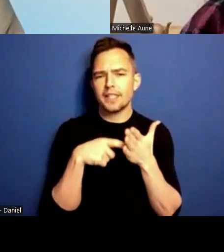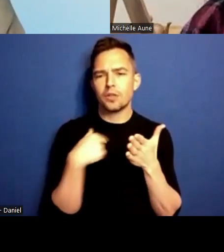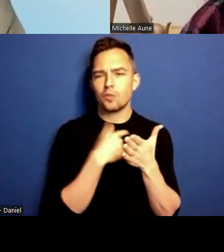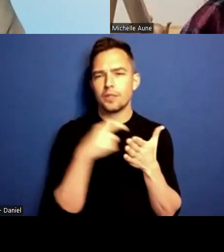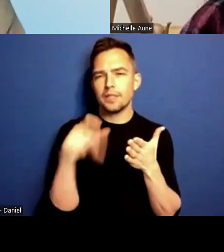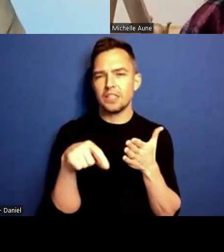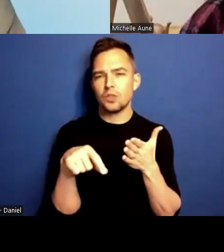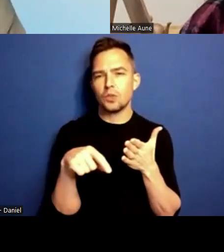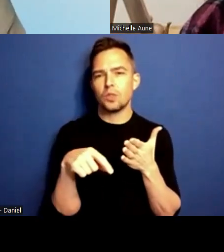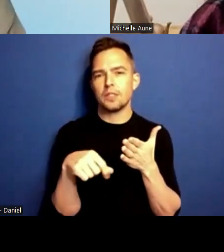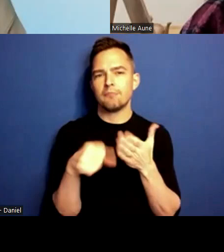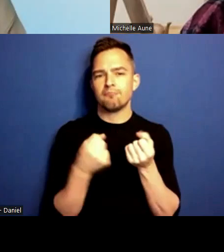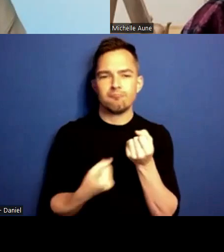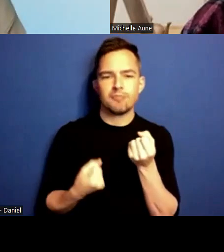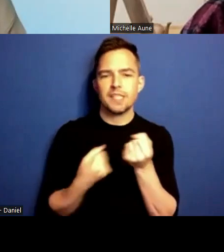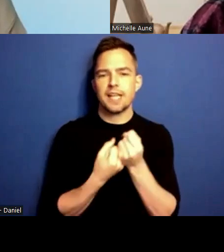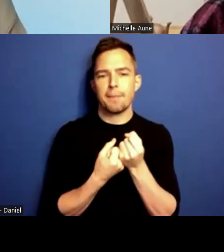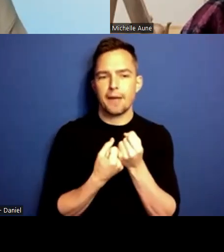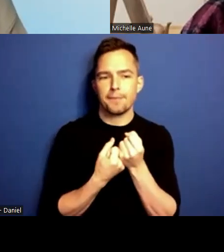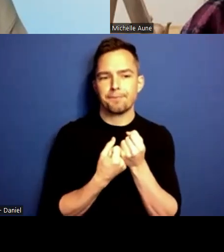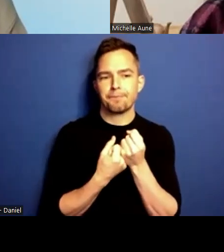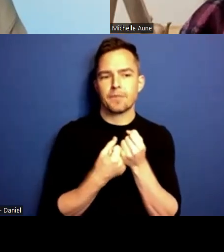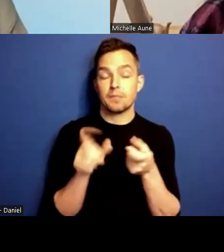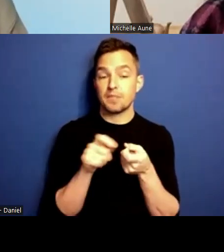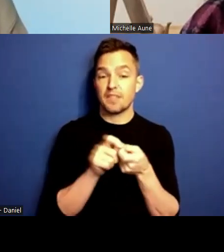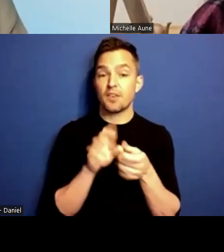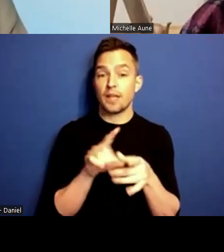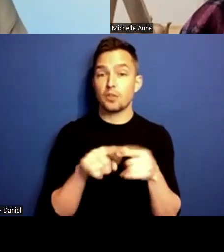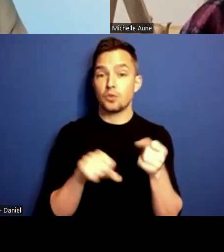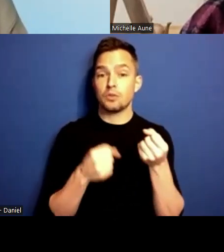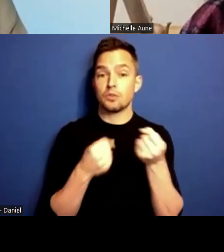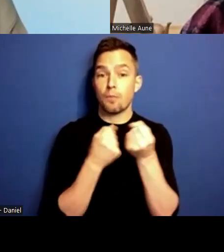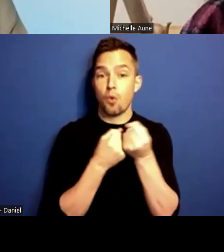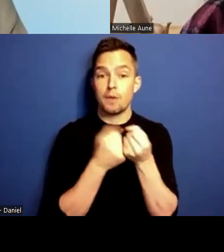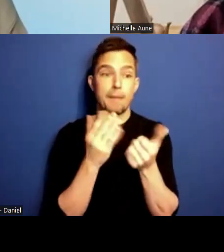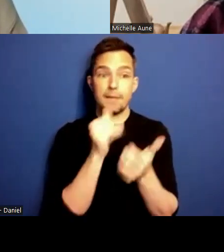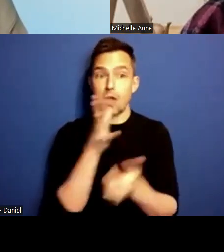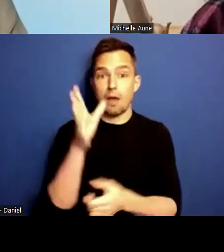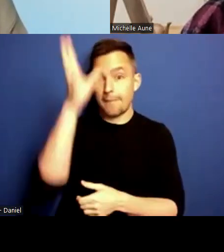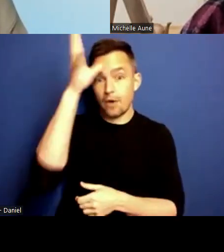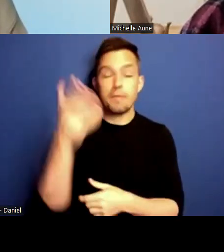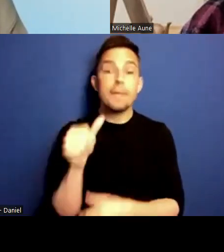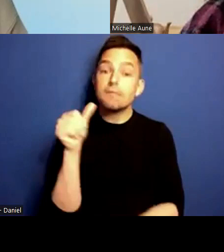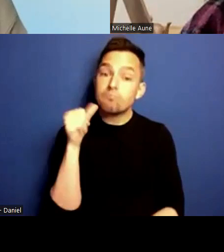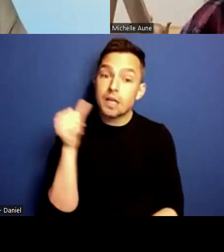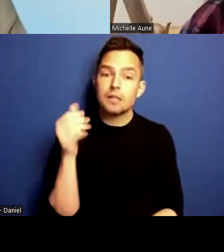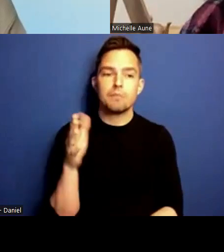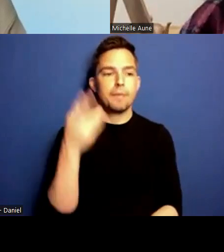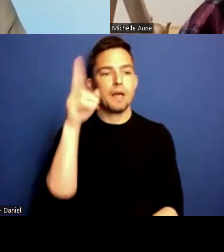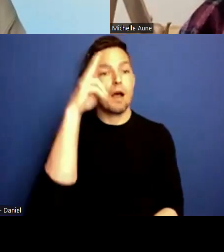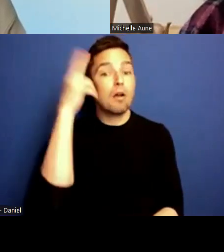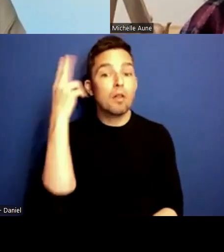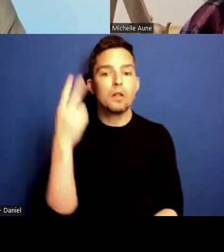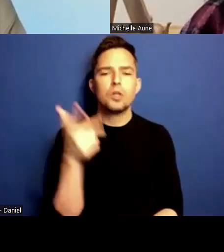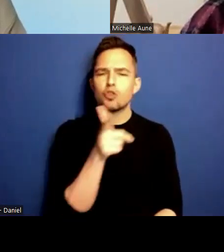to stand by, especially with support? Maybe it's not a parent, maybe it's an aunt, maybe it's uncle,